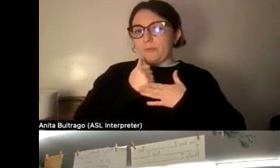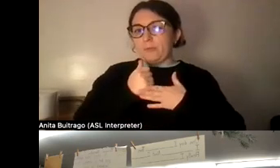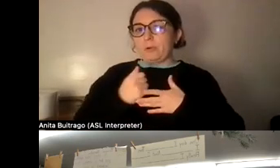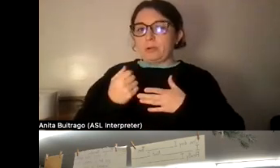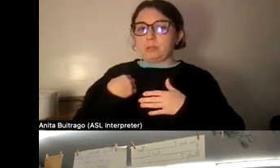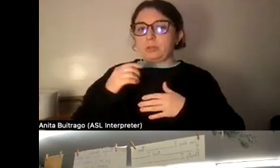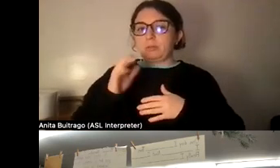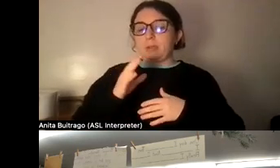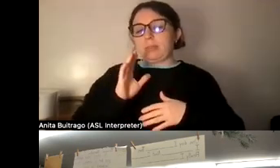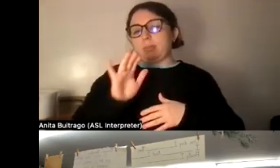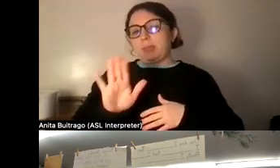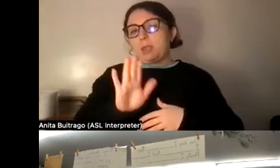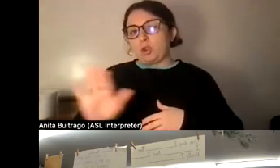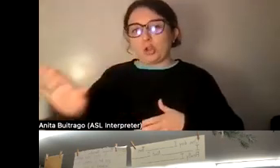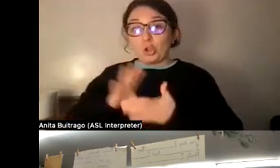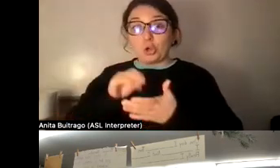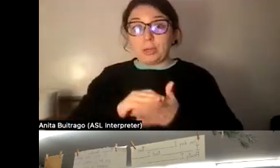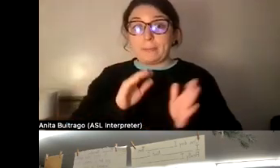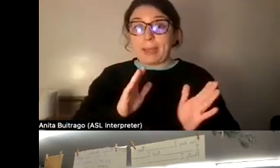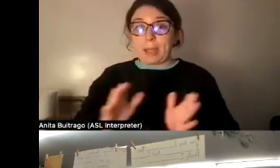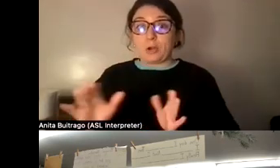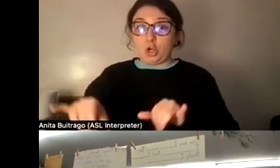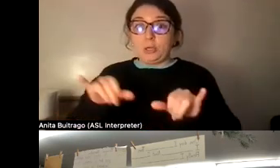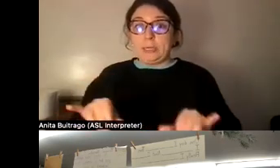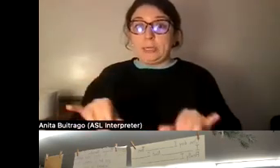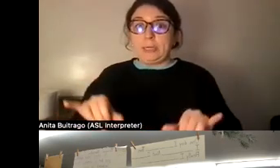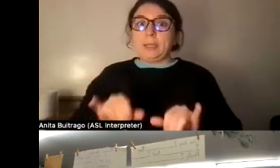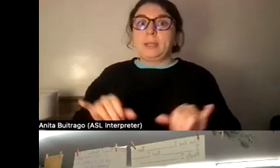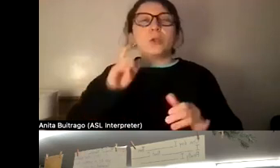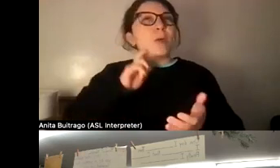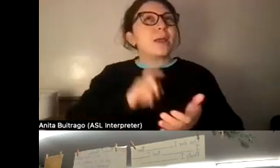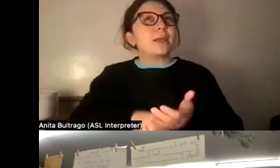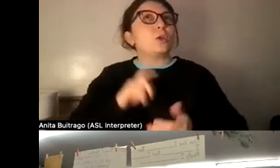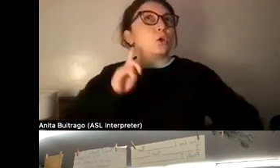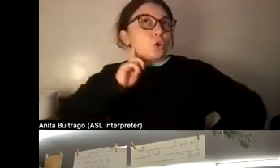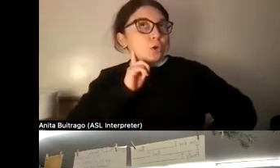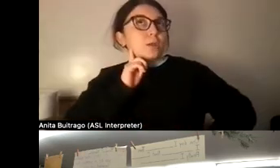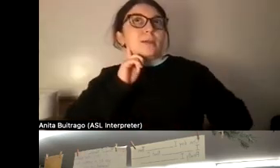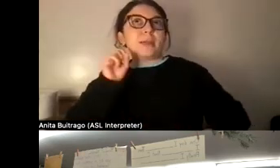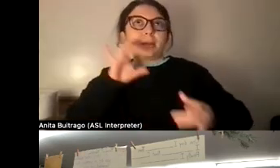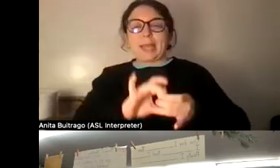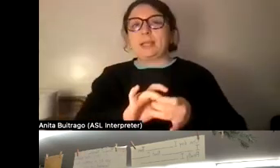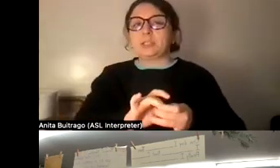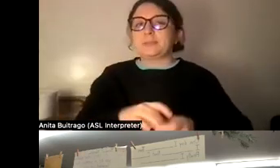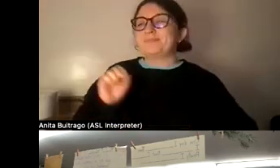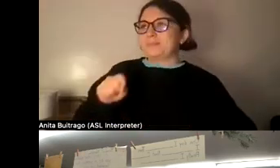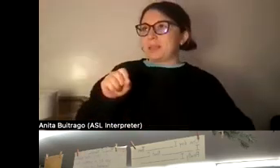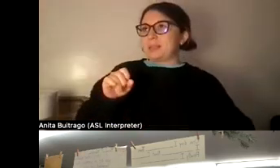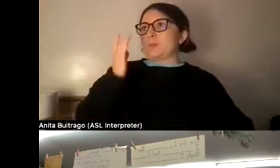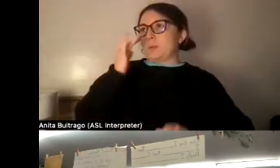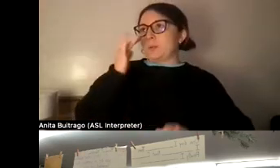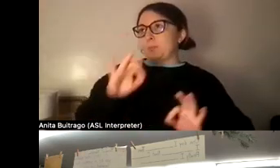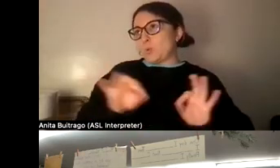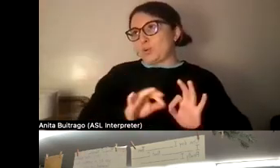can recognize a word because they've heard it. Right? And that's why it's so important to learn these sounds,